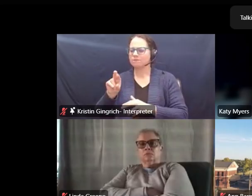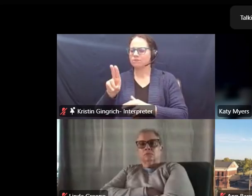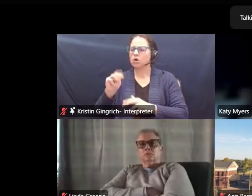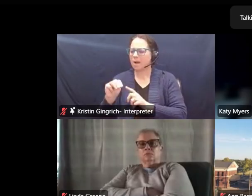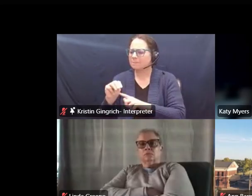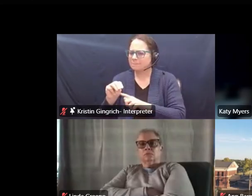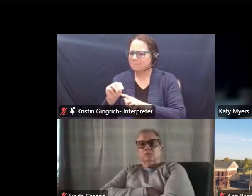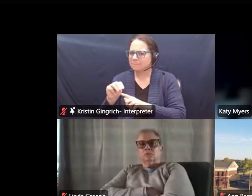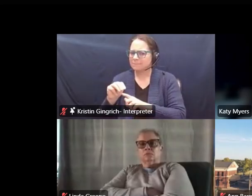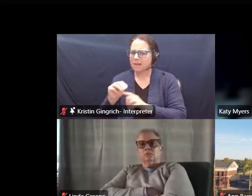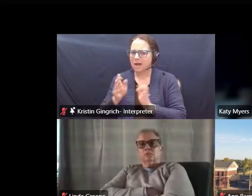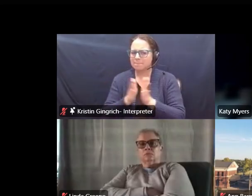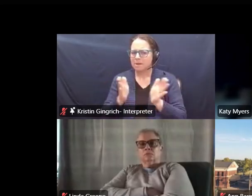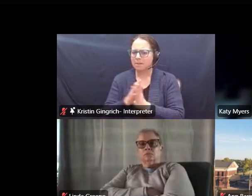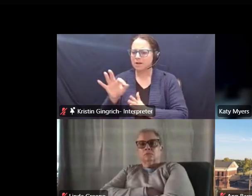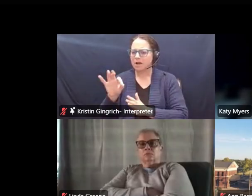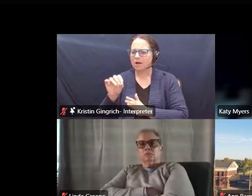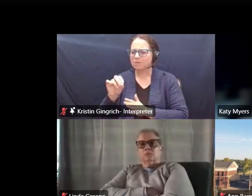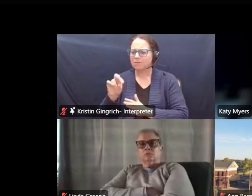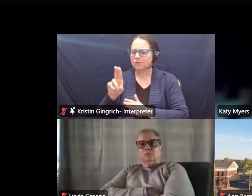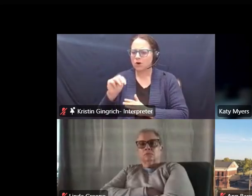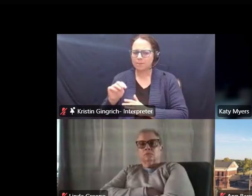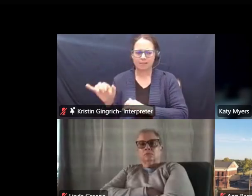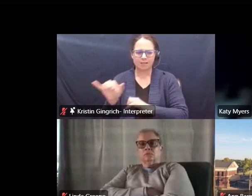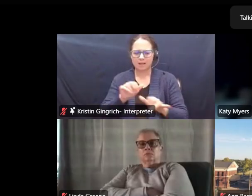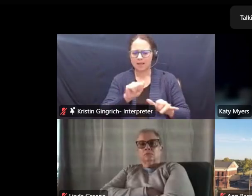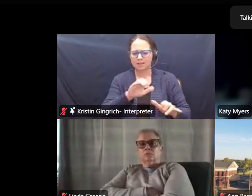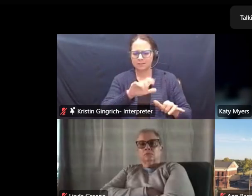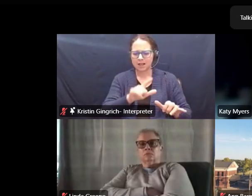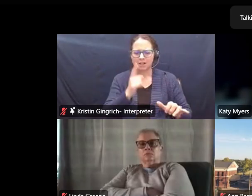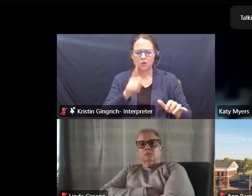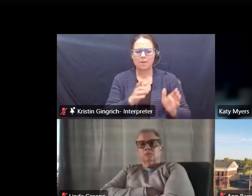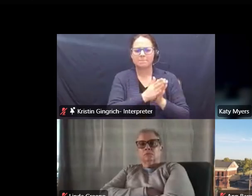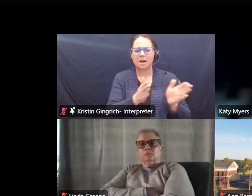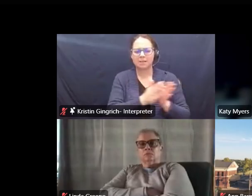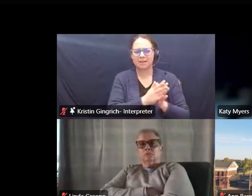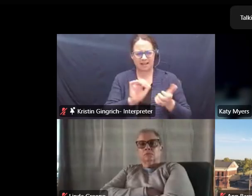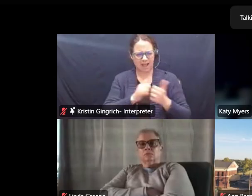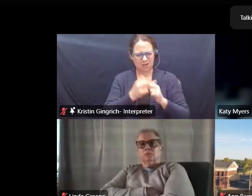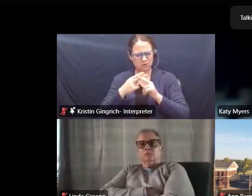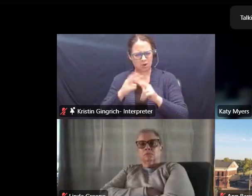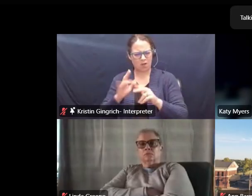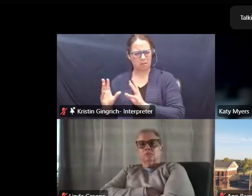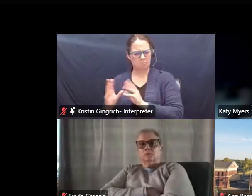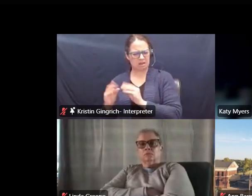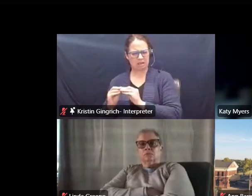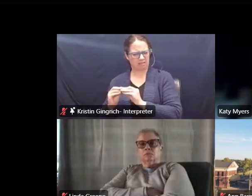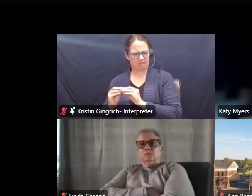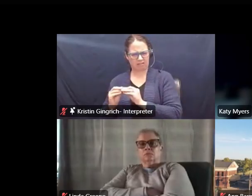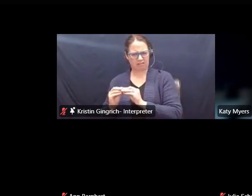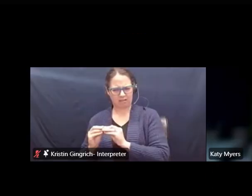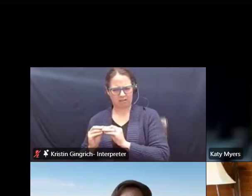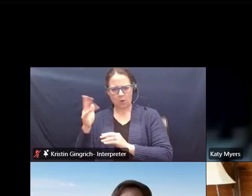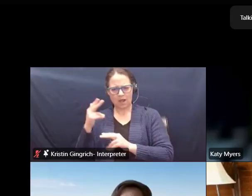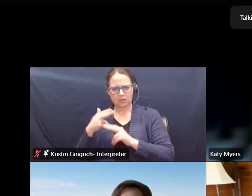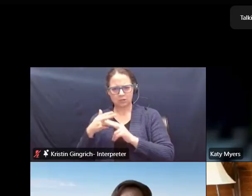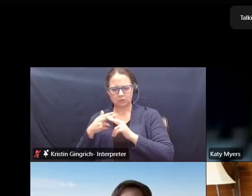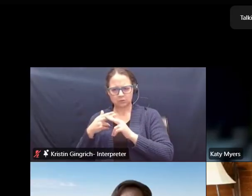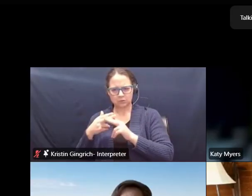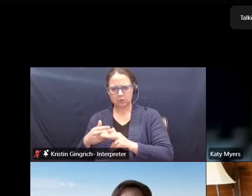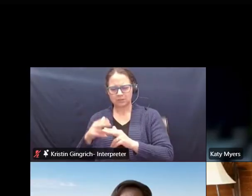the public forum that ACL had for the public a meeting? And why are you using that